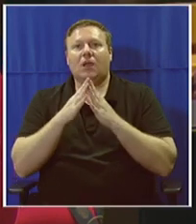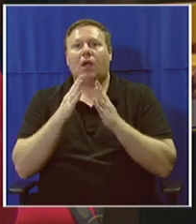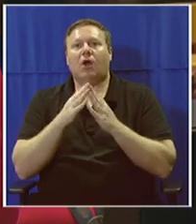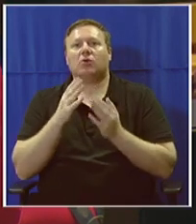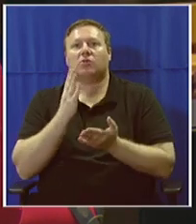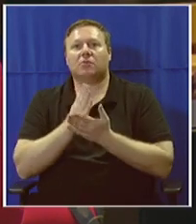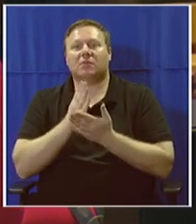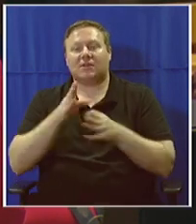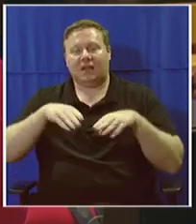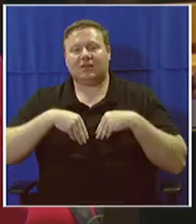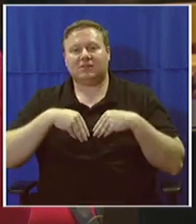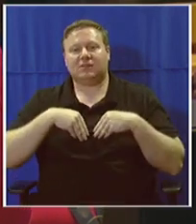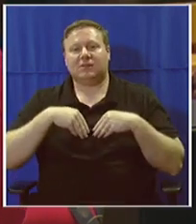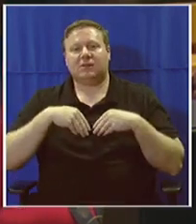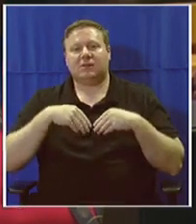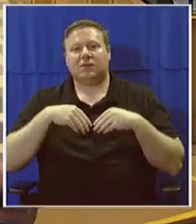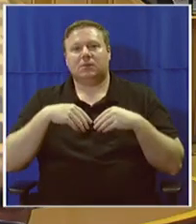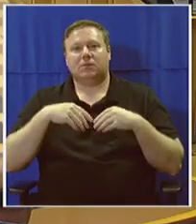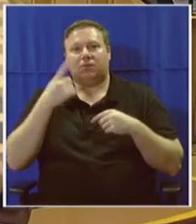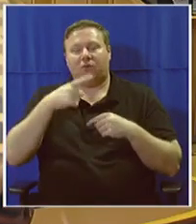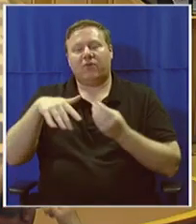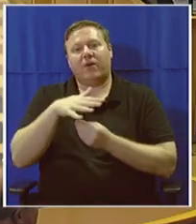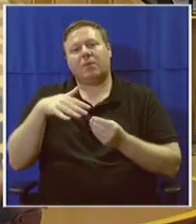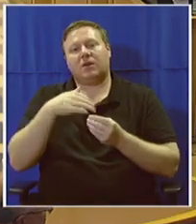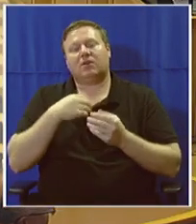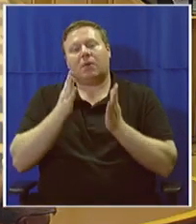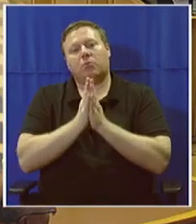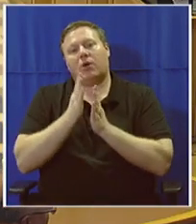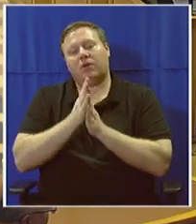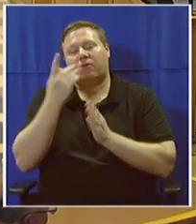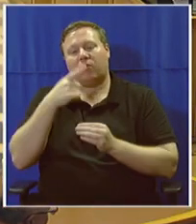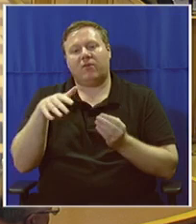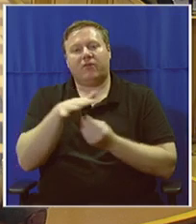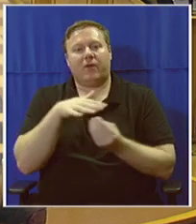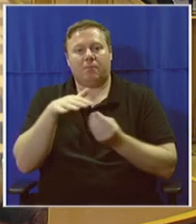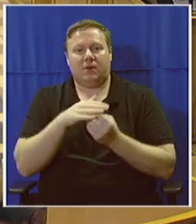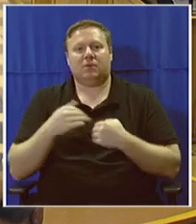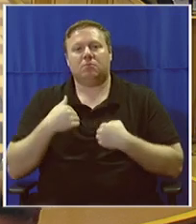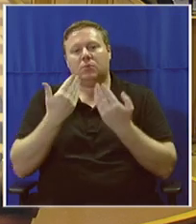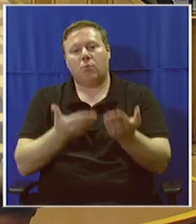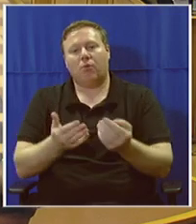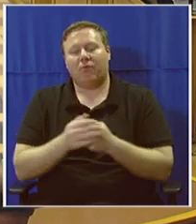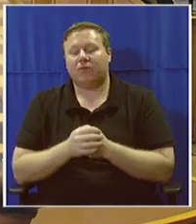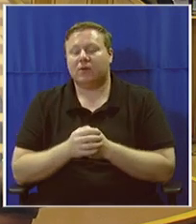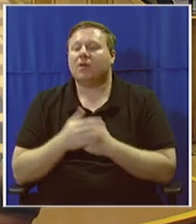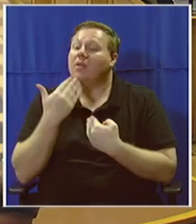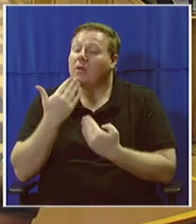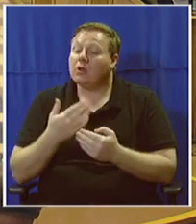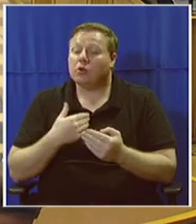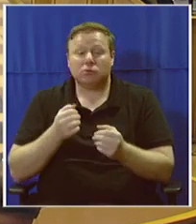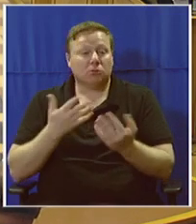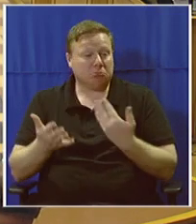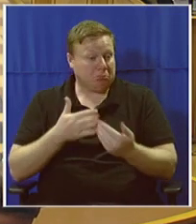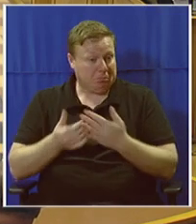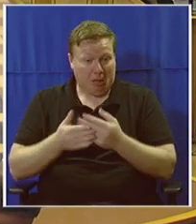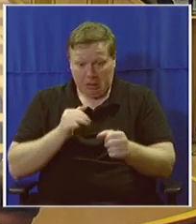and we keep them in our prayers. I so move. Thank you, Honorable Member. Are there any objections? I put the motion. If